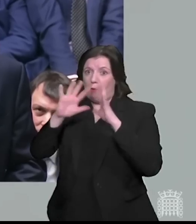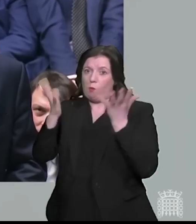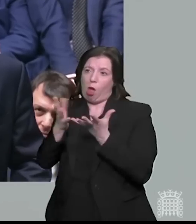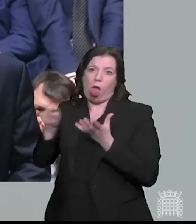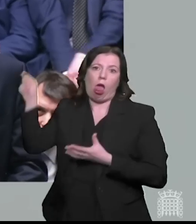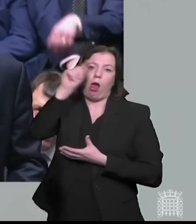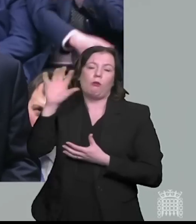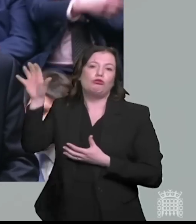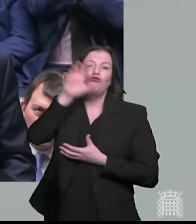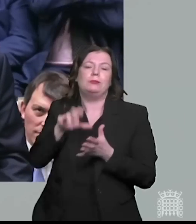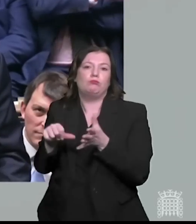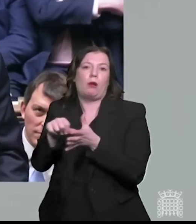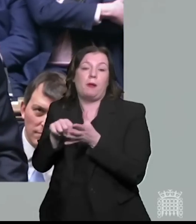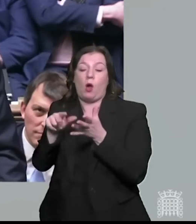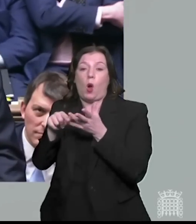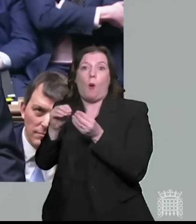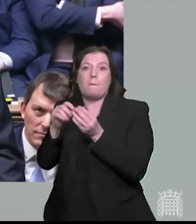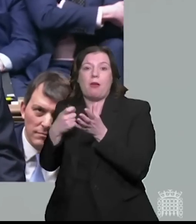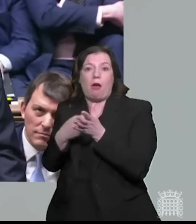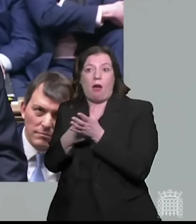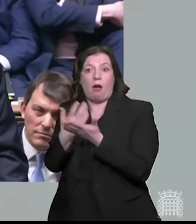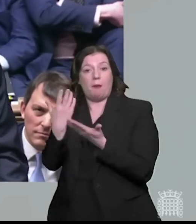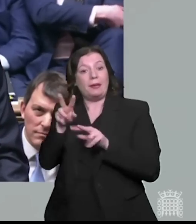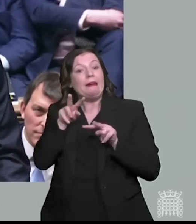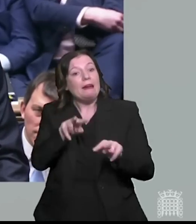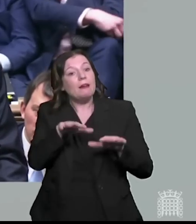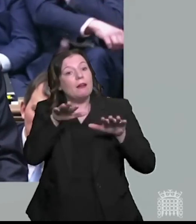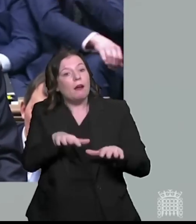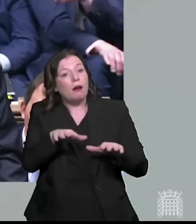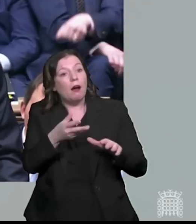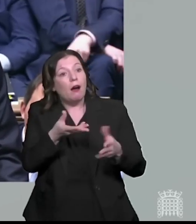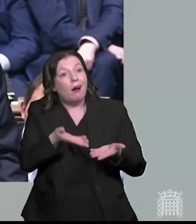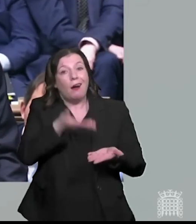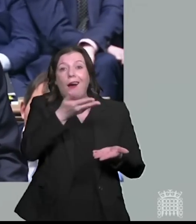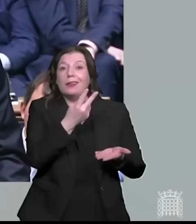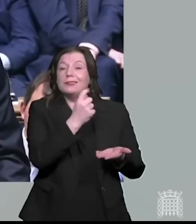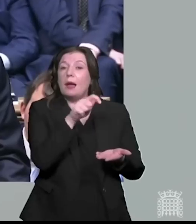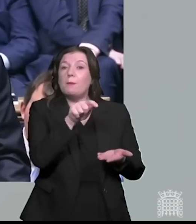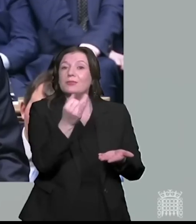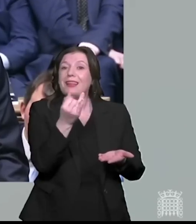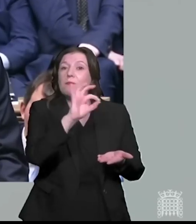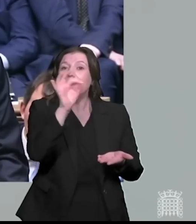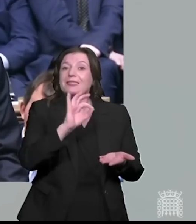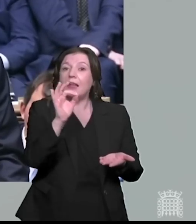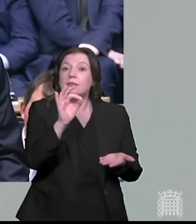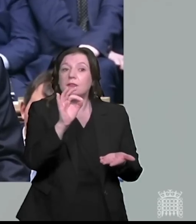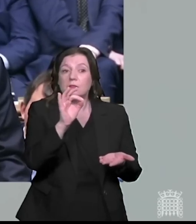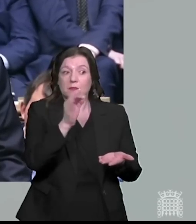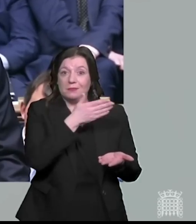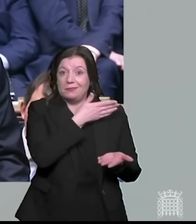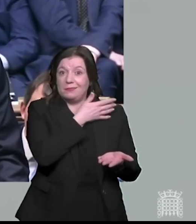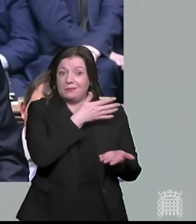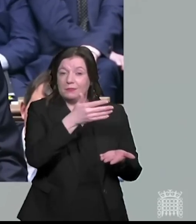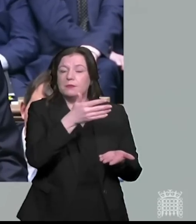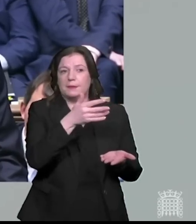instability, the OBR report today that inflation in the UK will fall from 10.7% in the final quarter of last